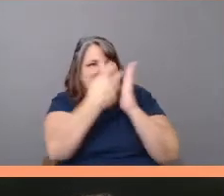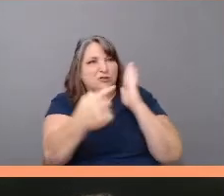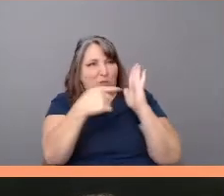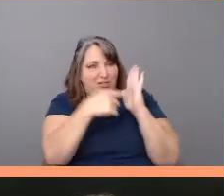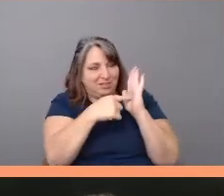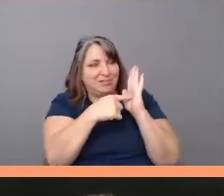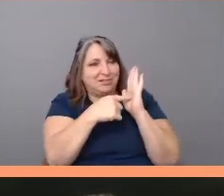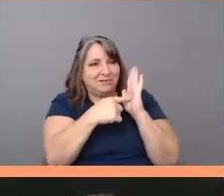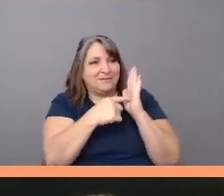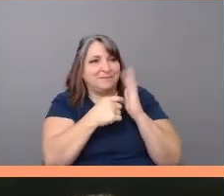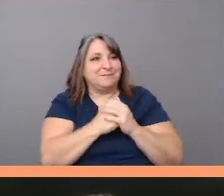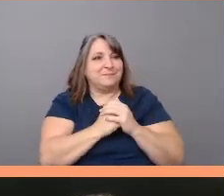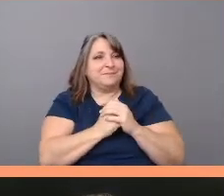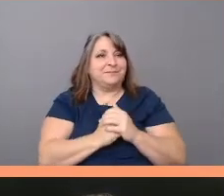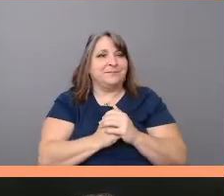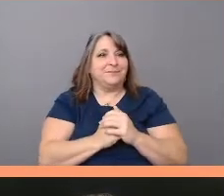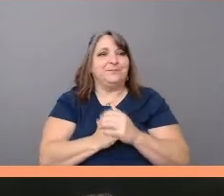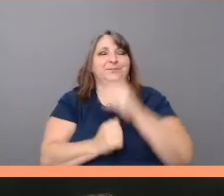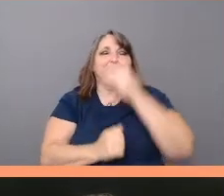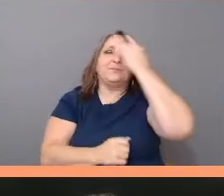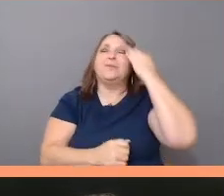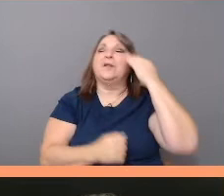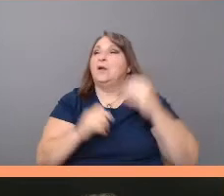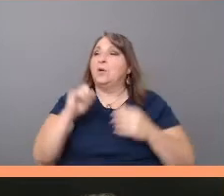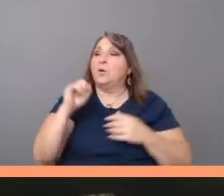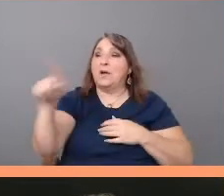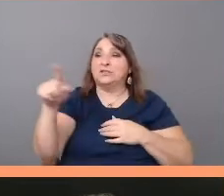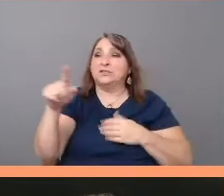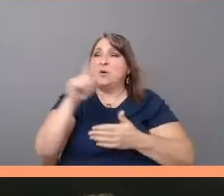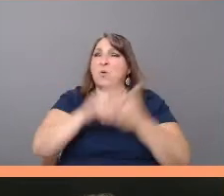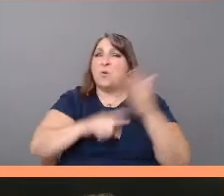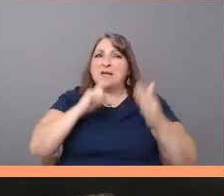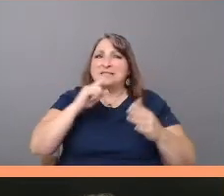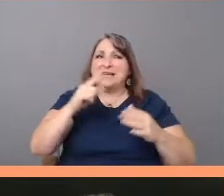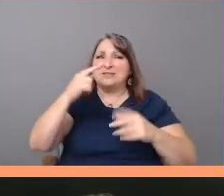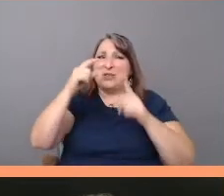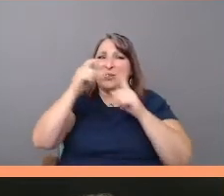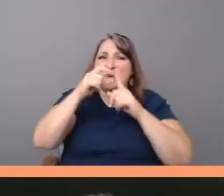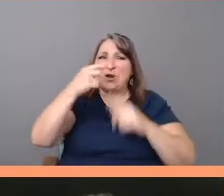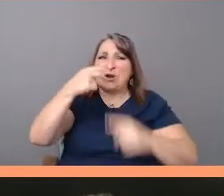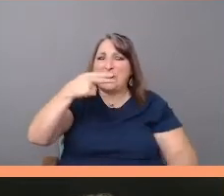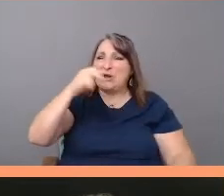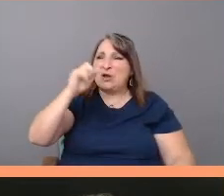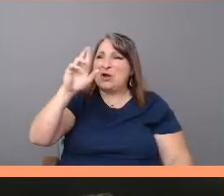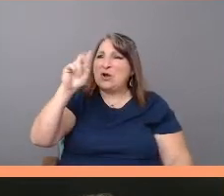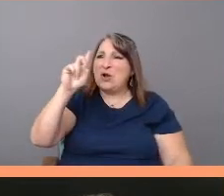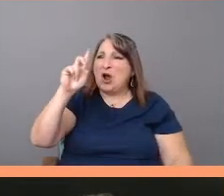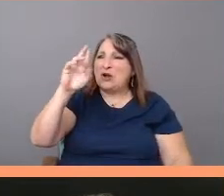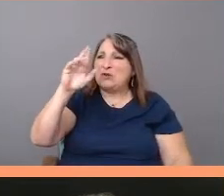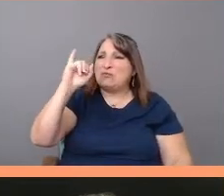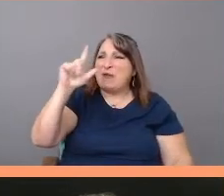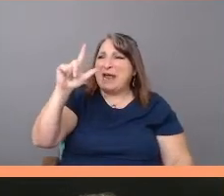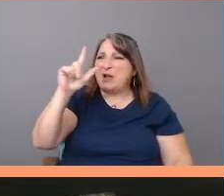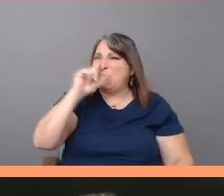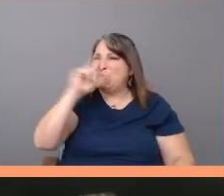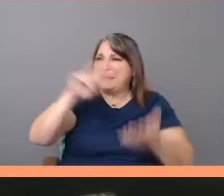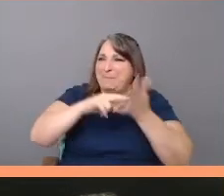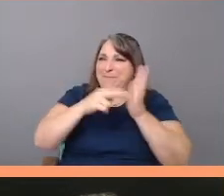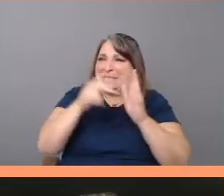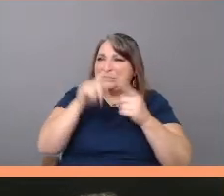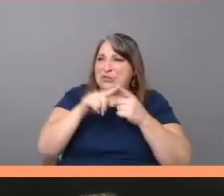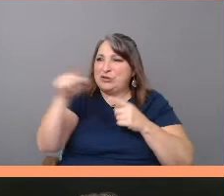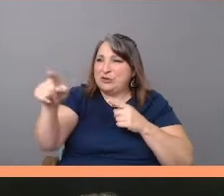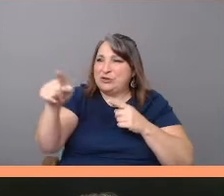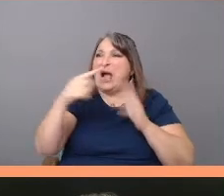A question here was, what does guardrail really mean to you? Someone asked Sonya, in reading your